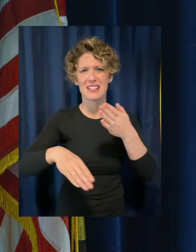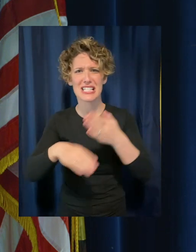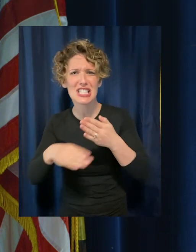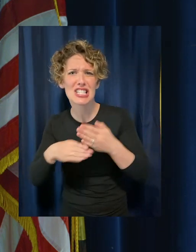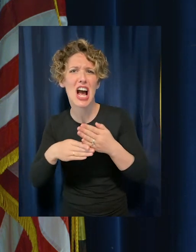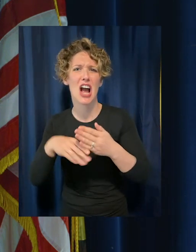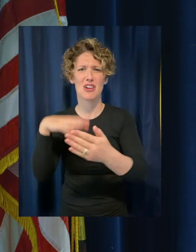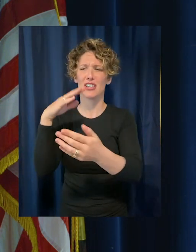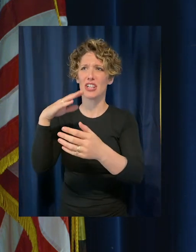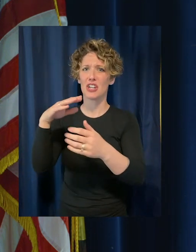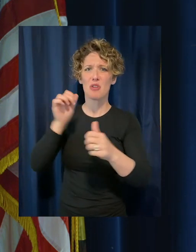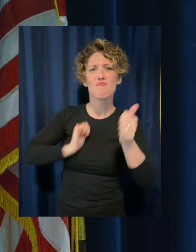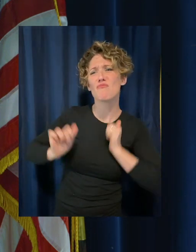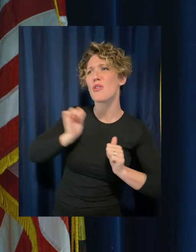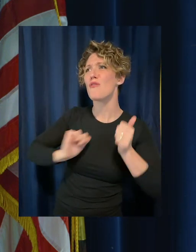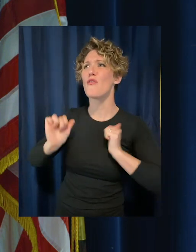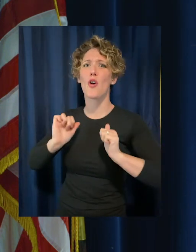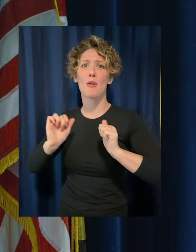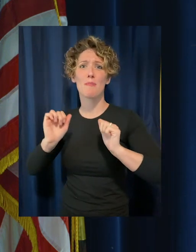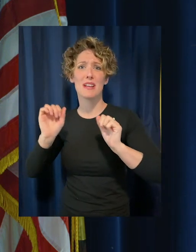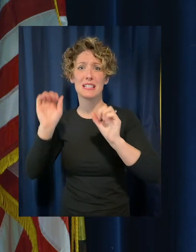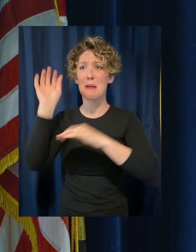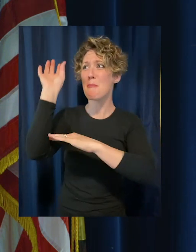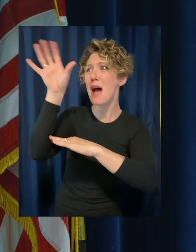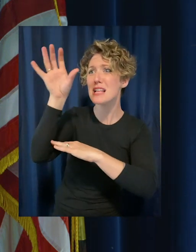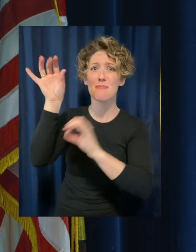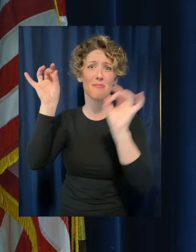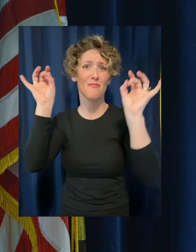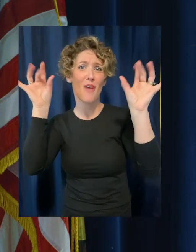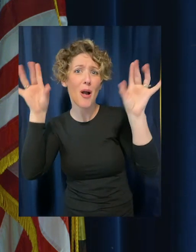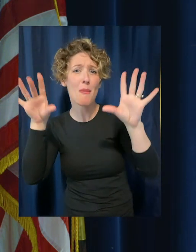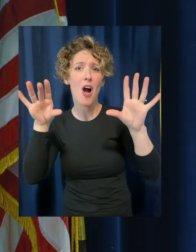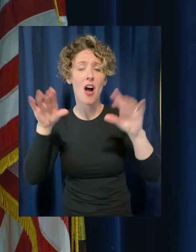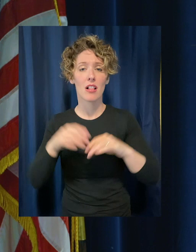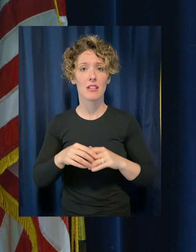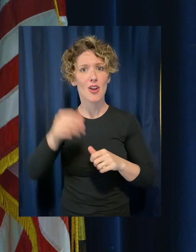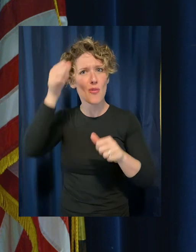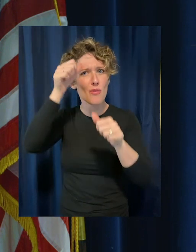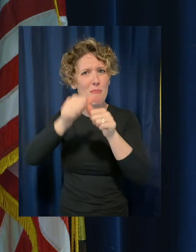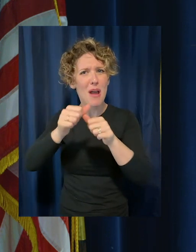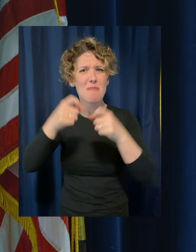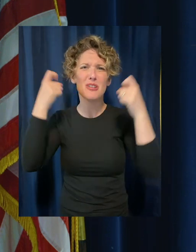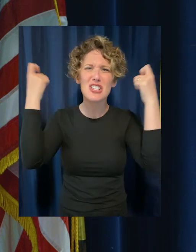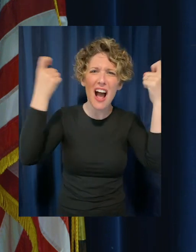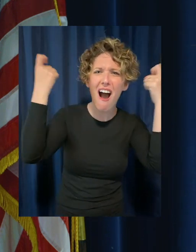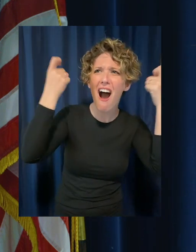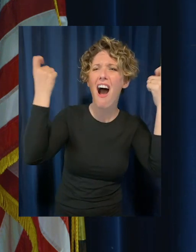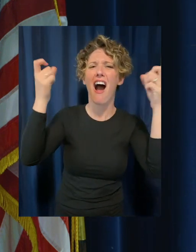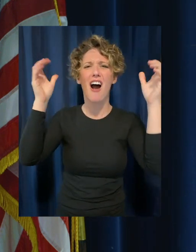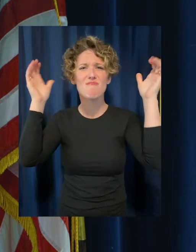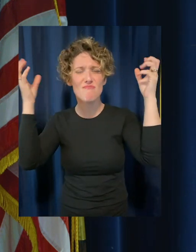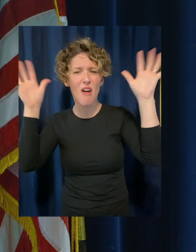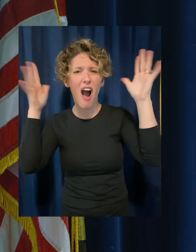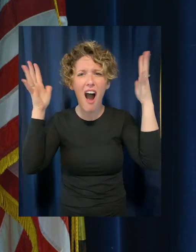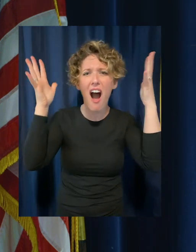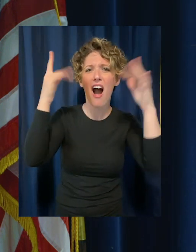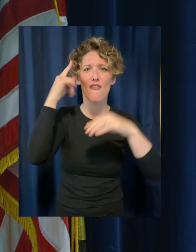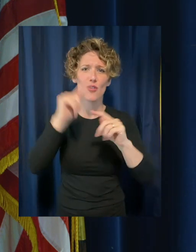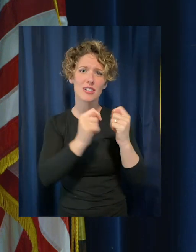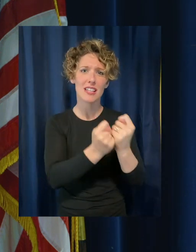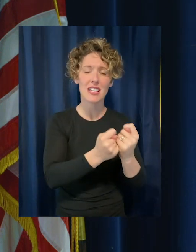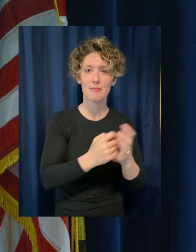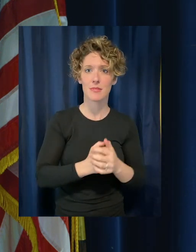basketball games, and cheering for those teams. Remember the crazy races and contests of Spirit Week,